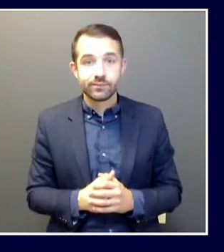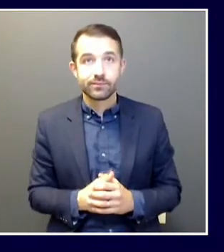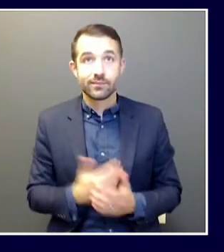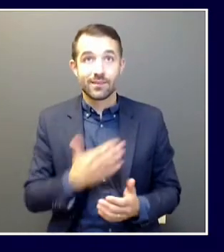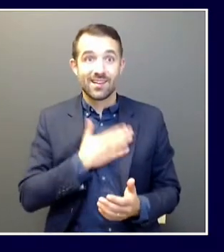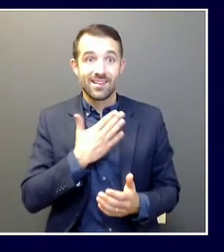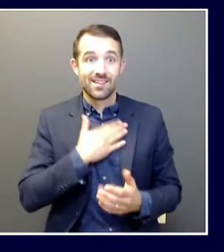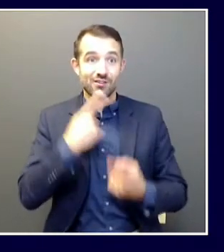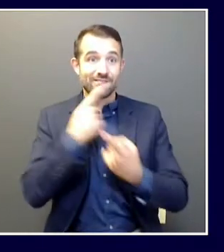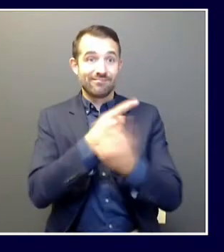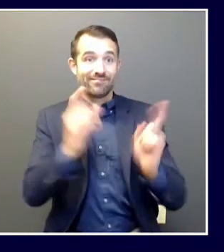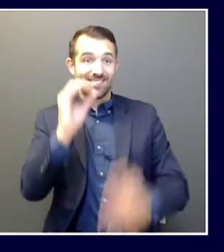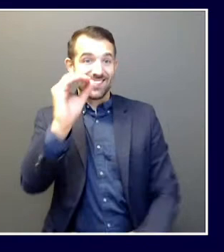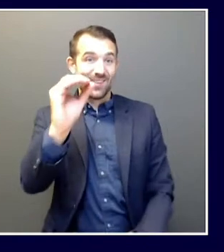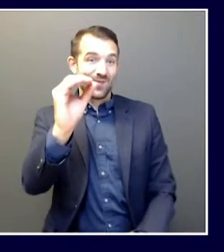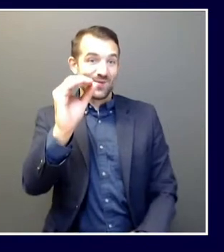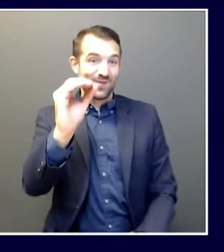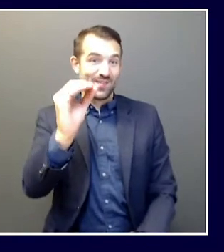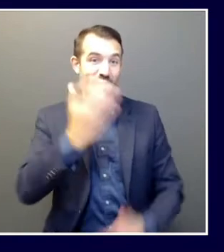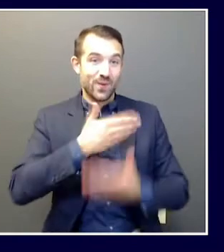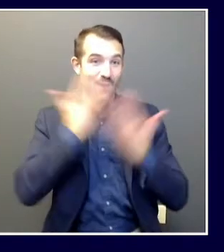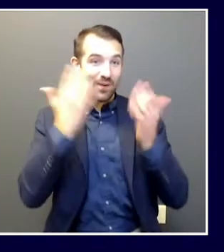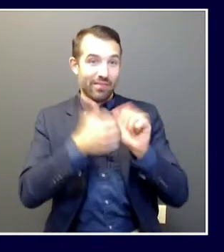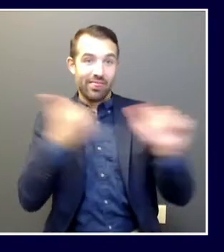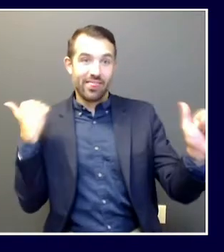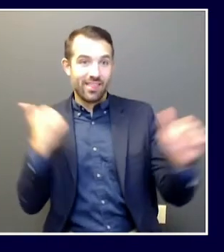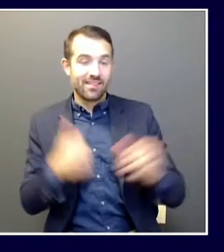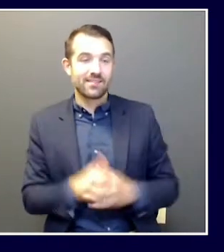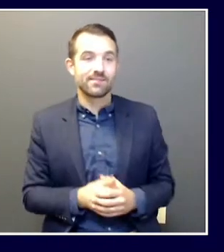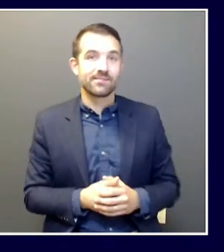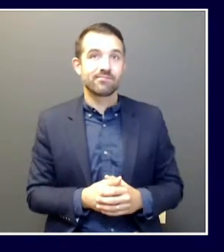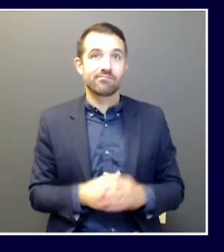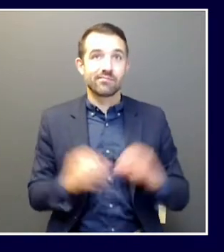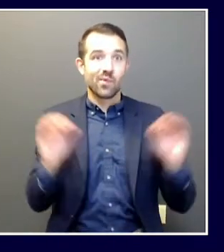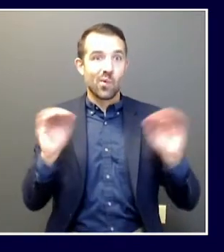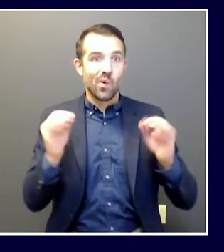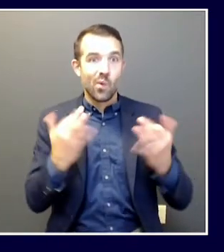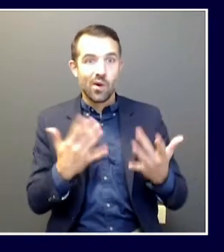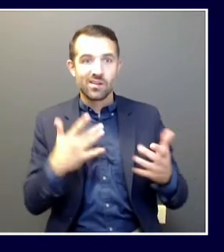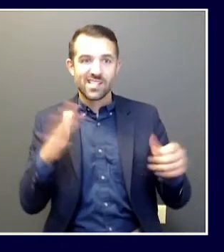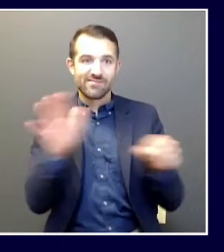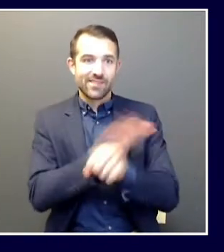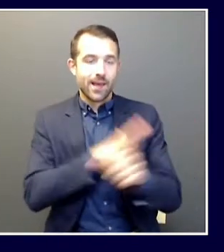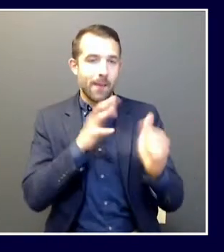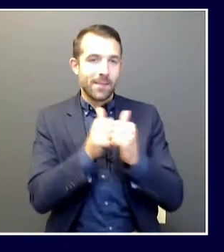There's no backlog. There's nothing awaiting review. We are within normal operations right now.